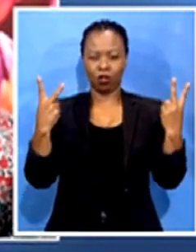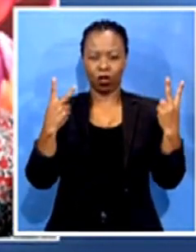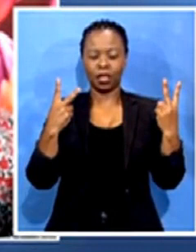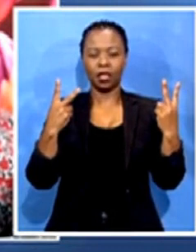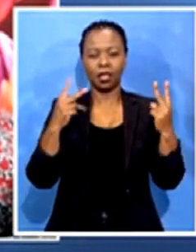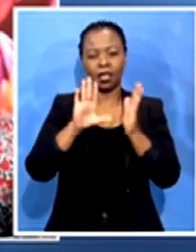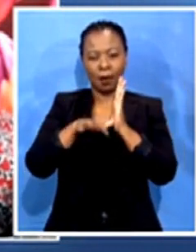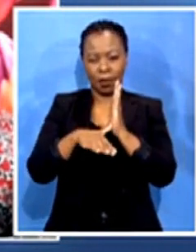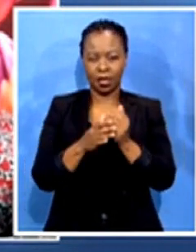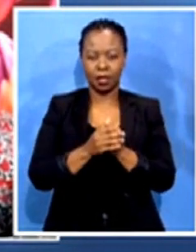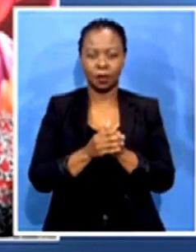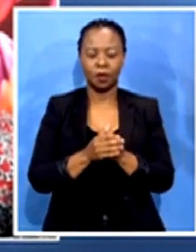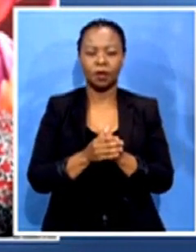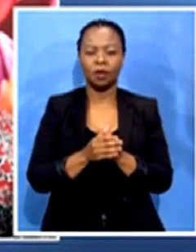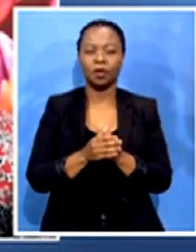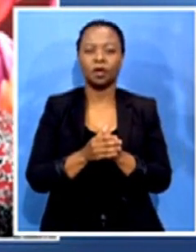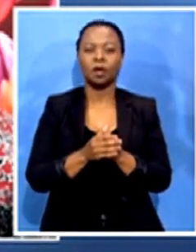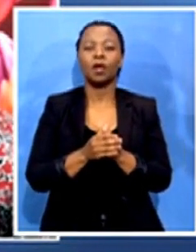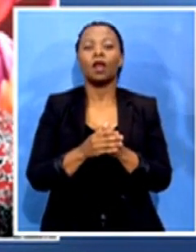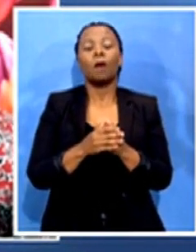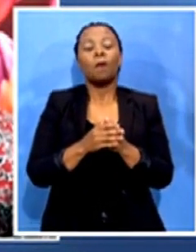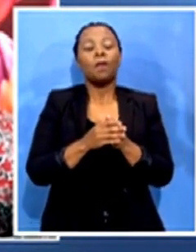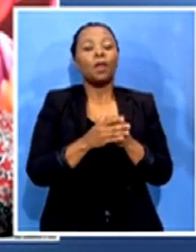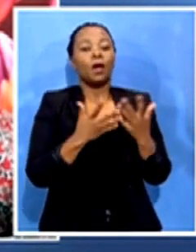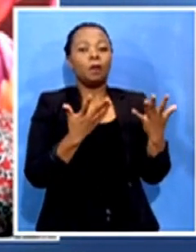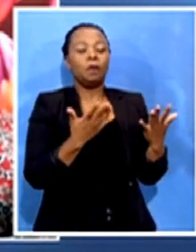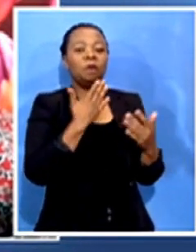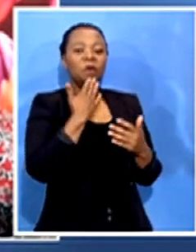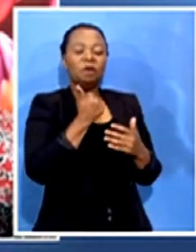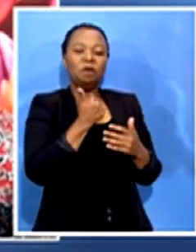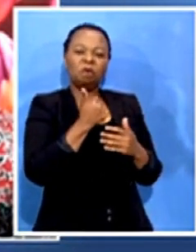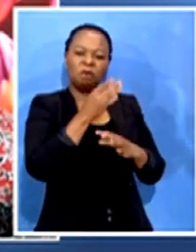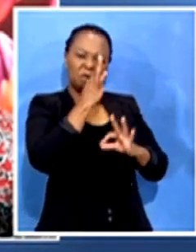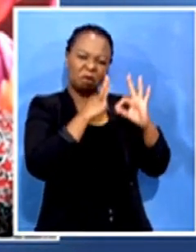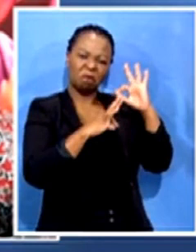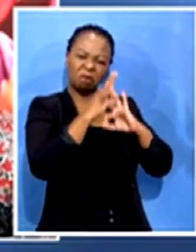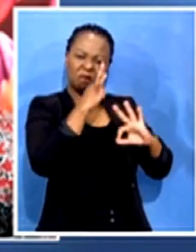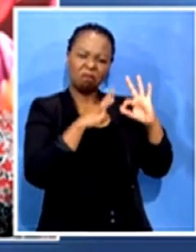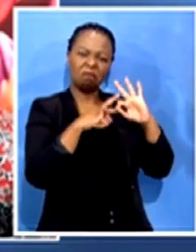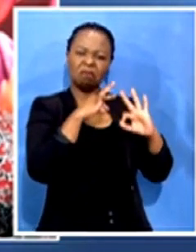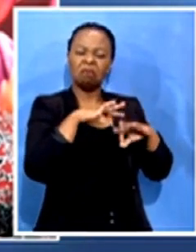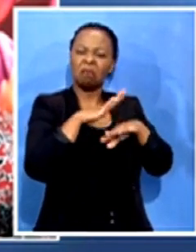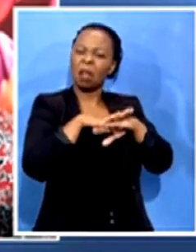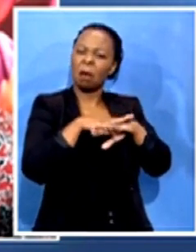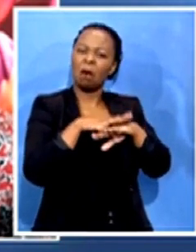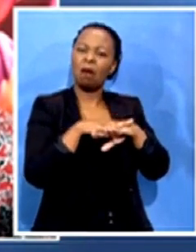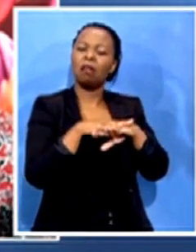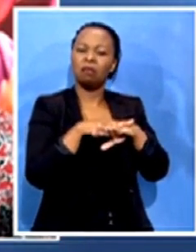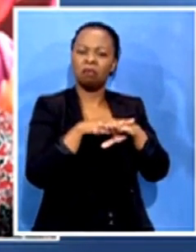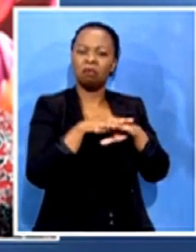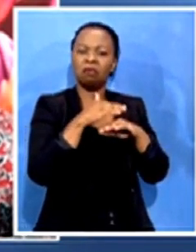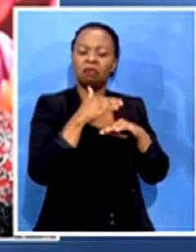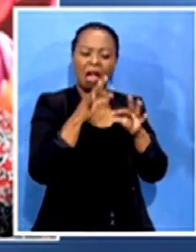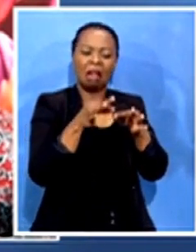So take us into these extensions that have been taking place, and if there was proper